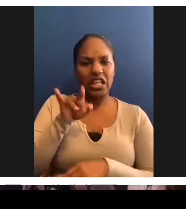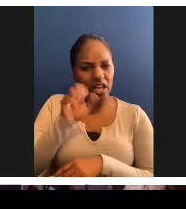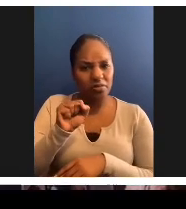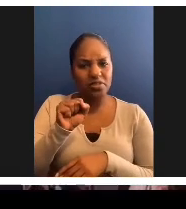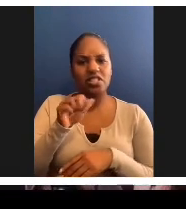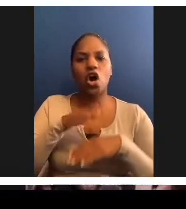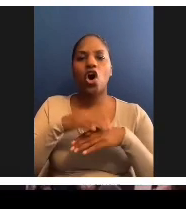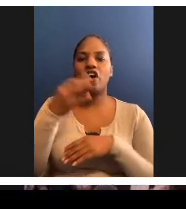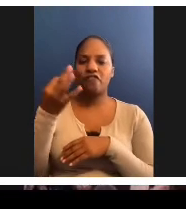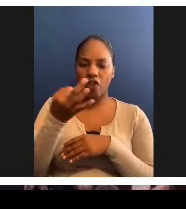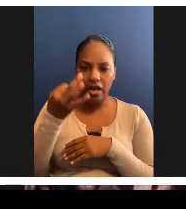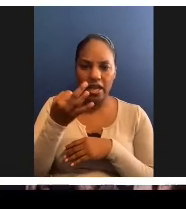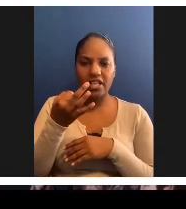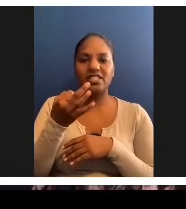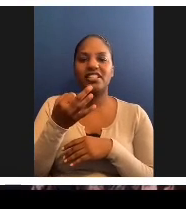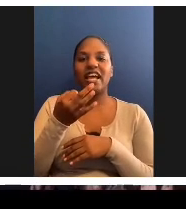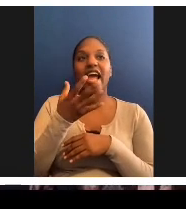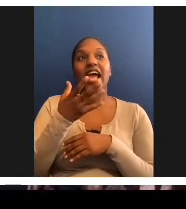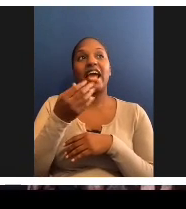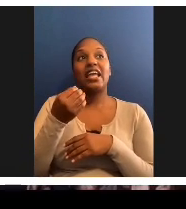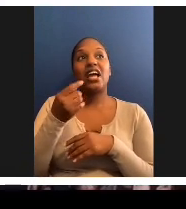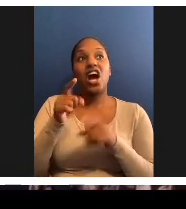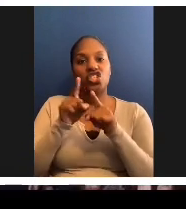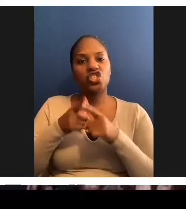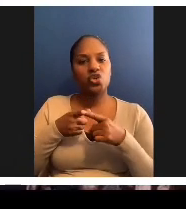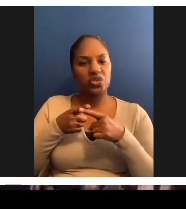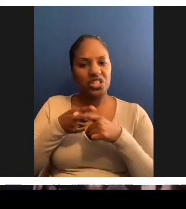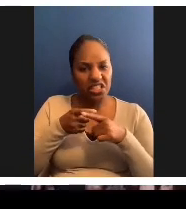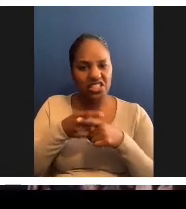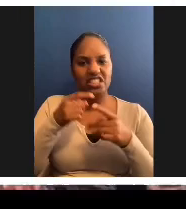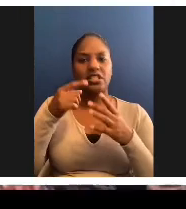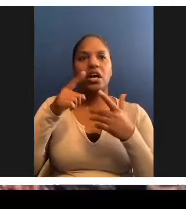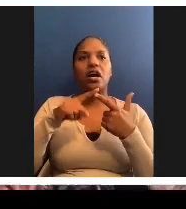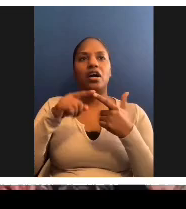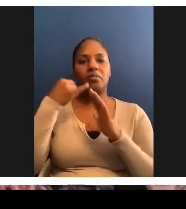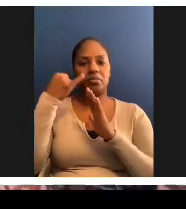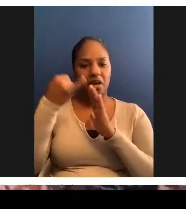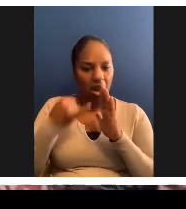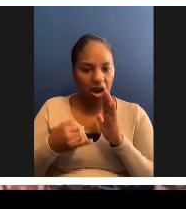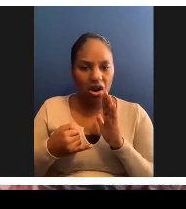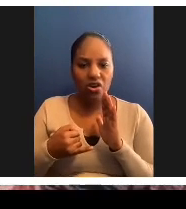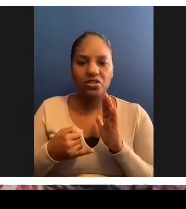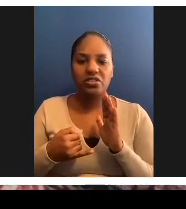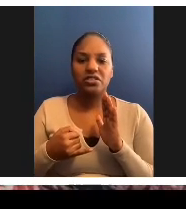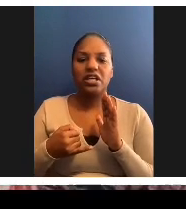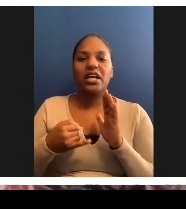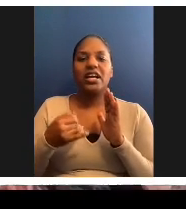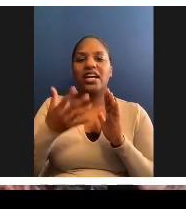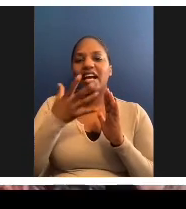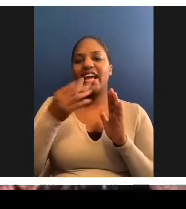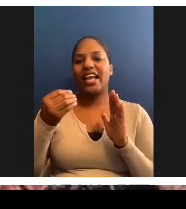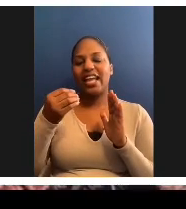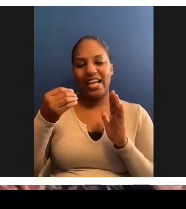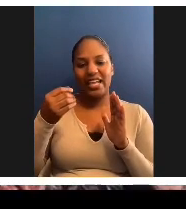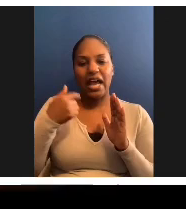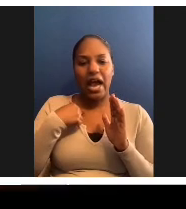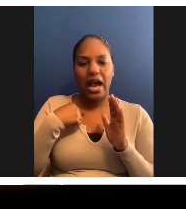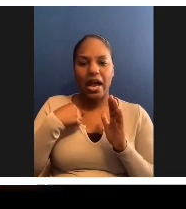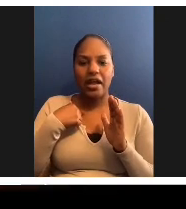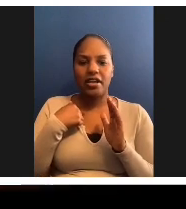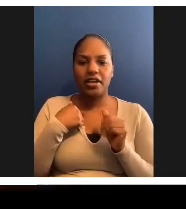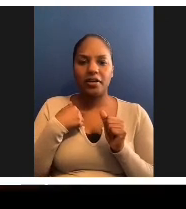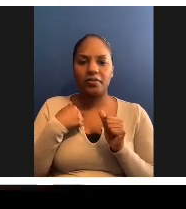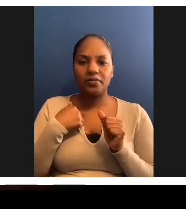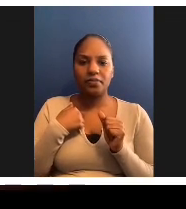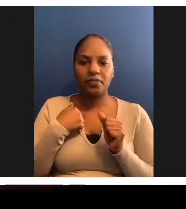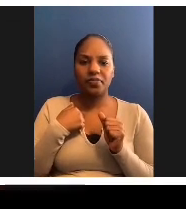I do knitting, I do art, and I do travel. I do Study a Night Away.